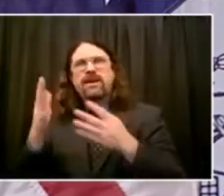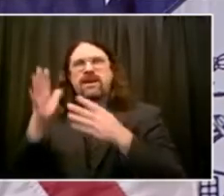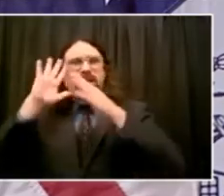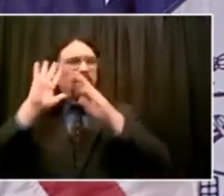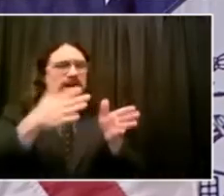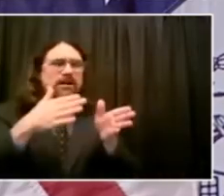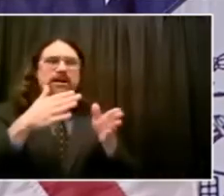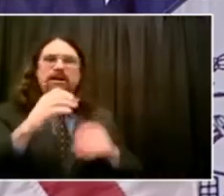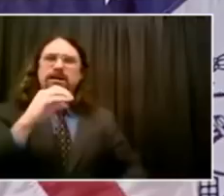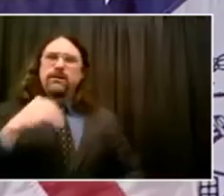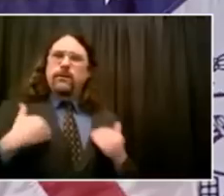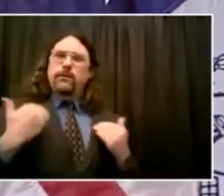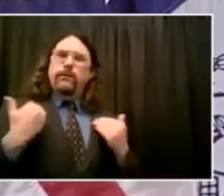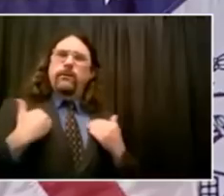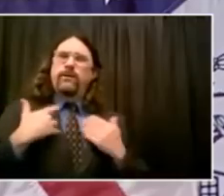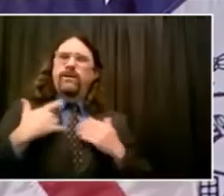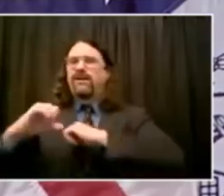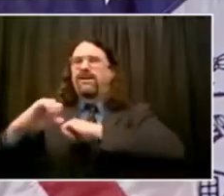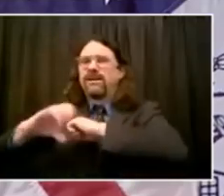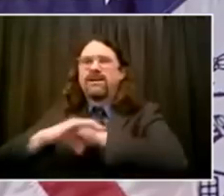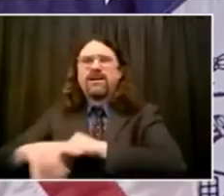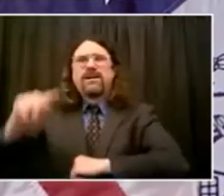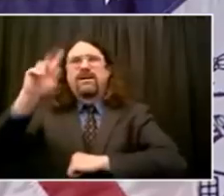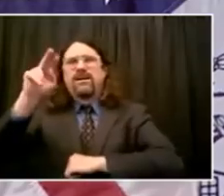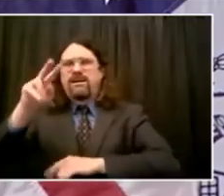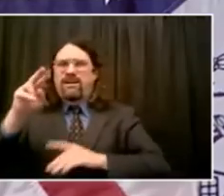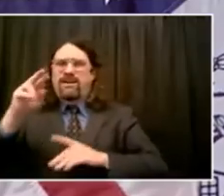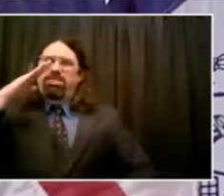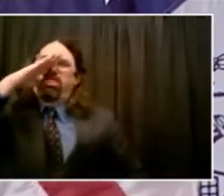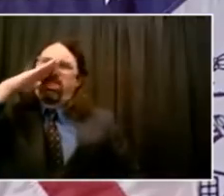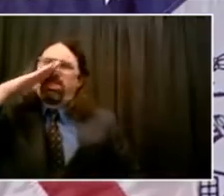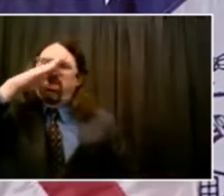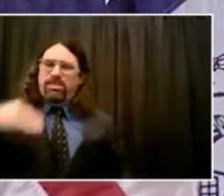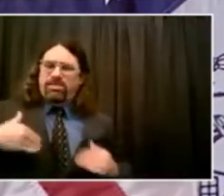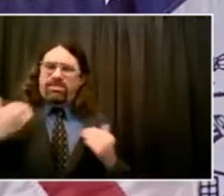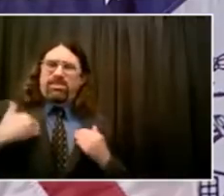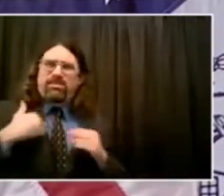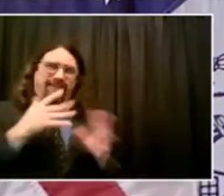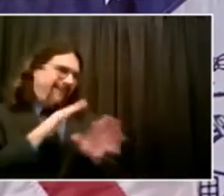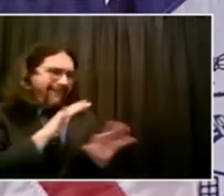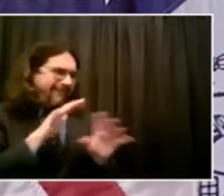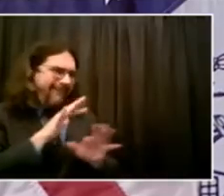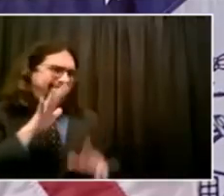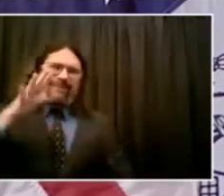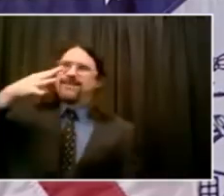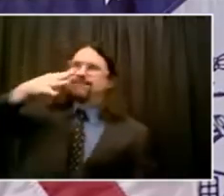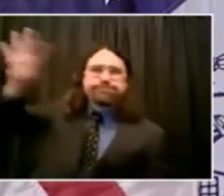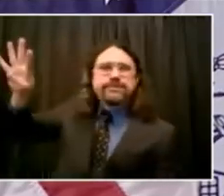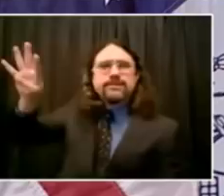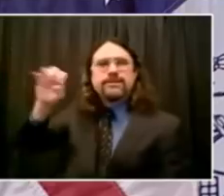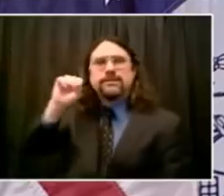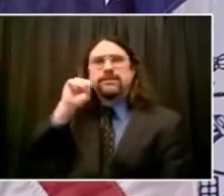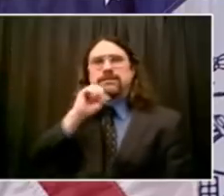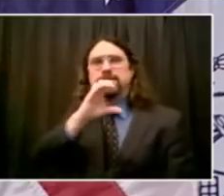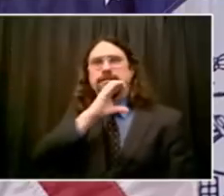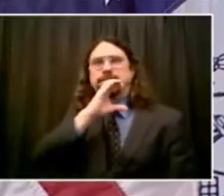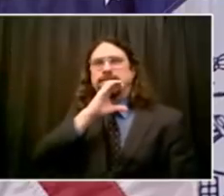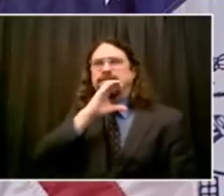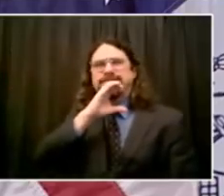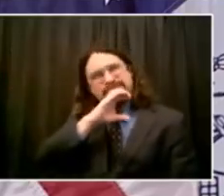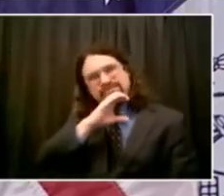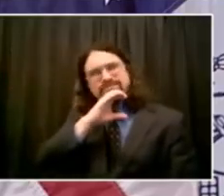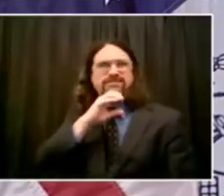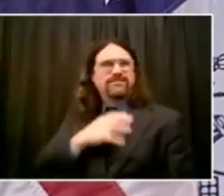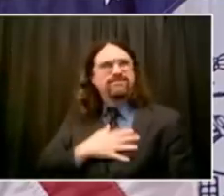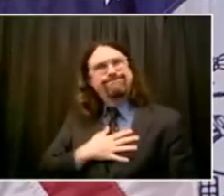coming to remember what we owe our seniors and to appreciate them more and to look out for them